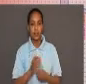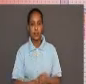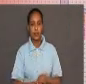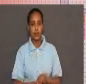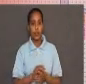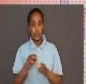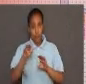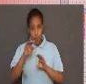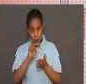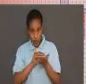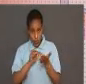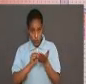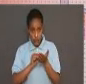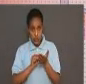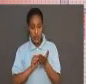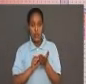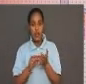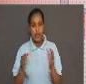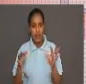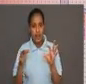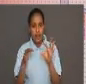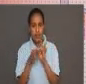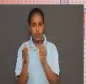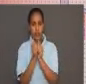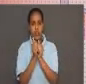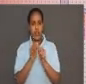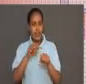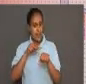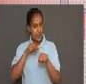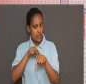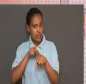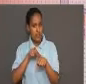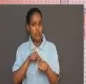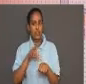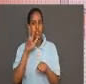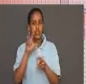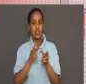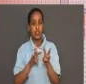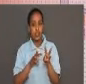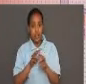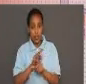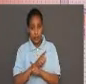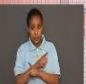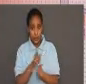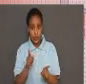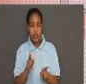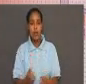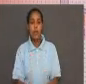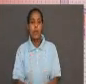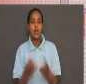The molecules are linked together into a rigid, three-dimensional structure with